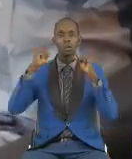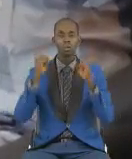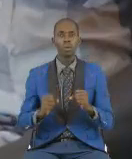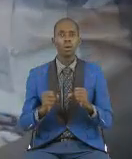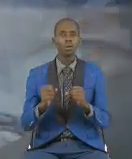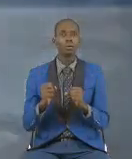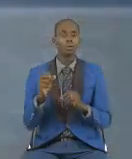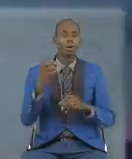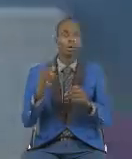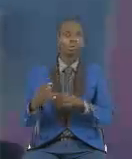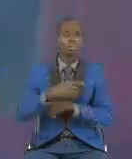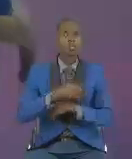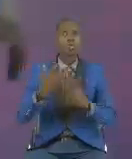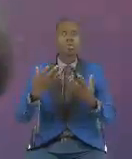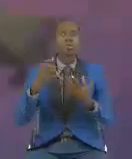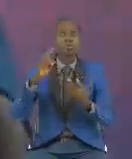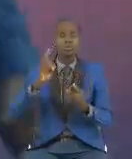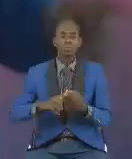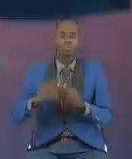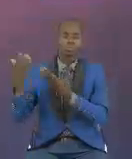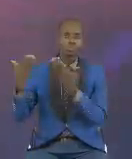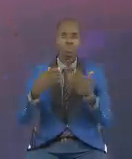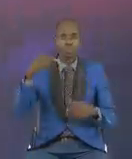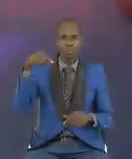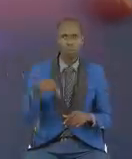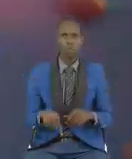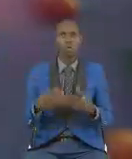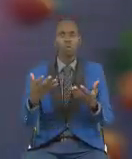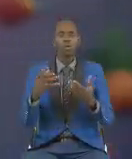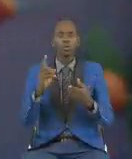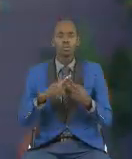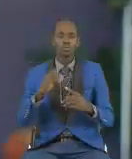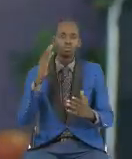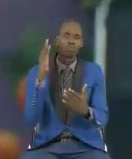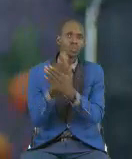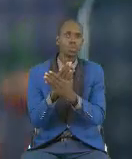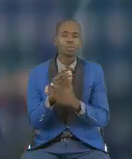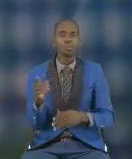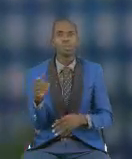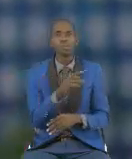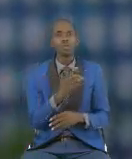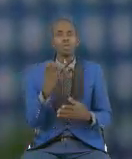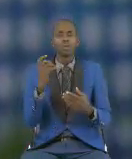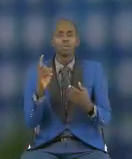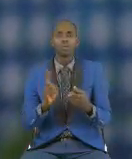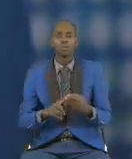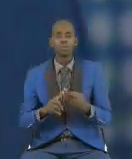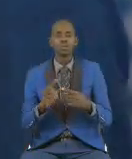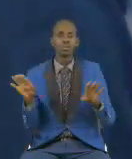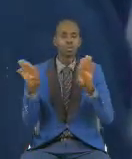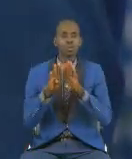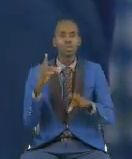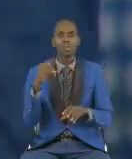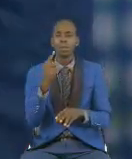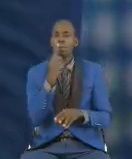wanted to clamp down on them. I wanted to shut them up. I wanted to muzzle their mouths in